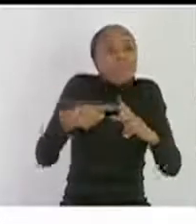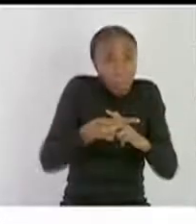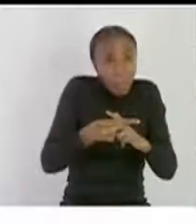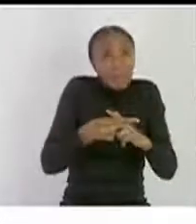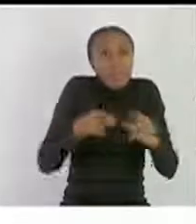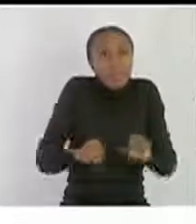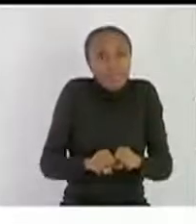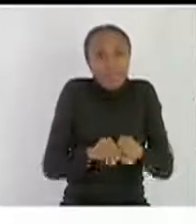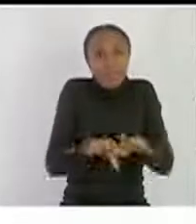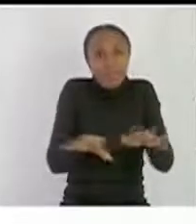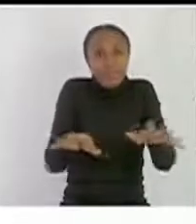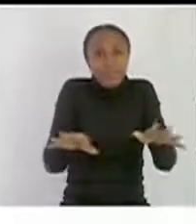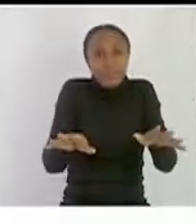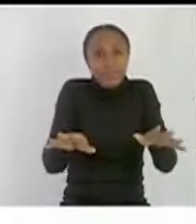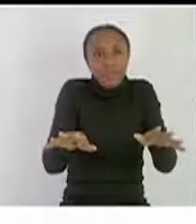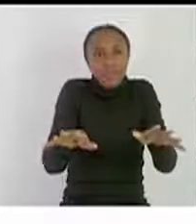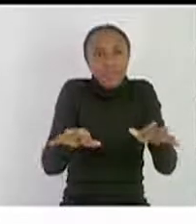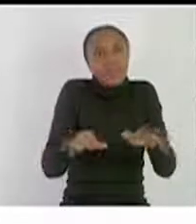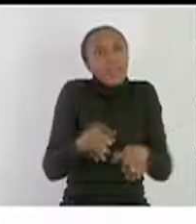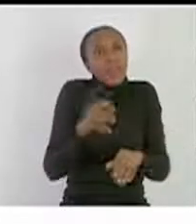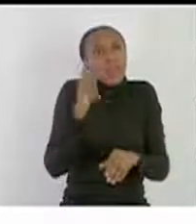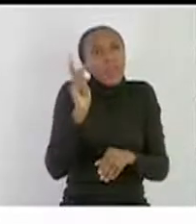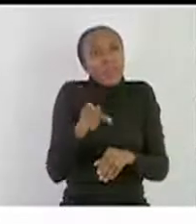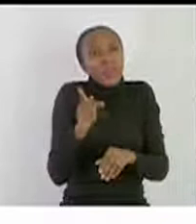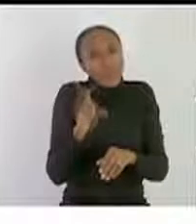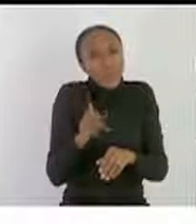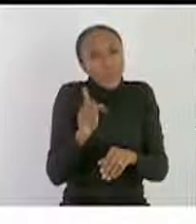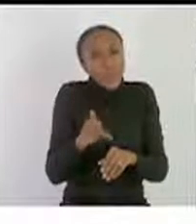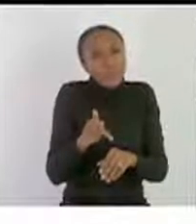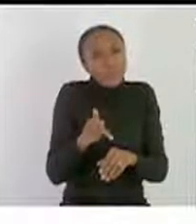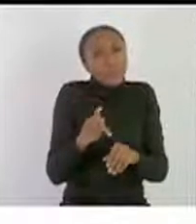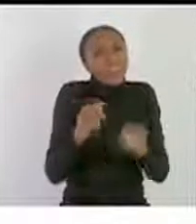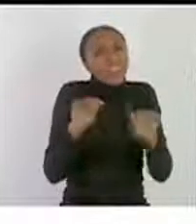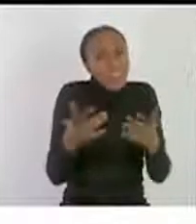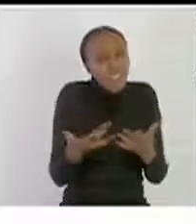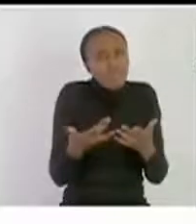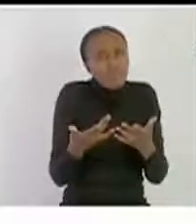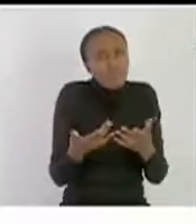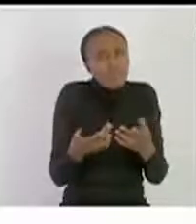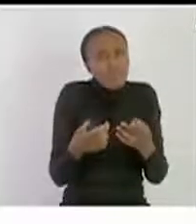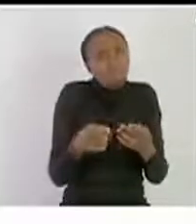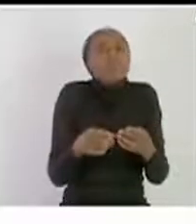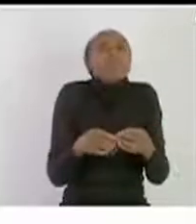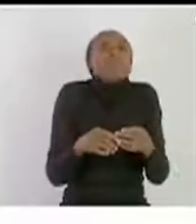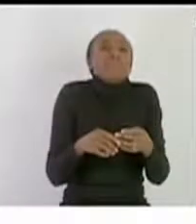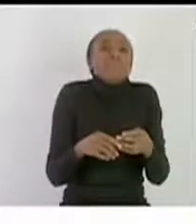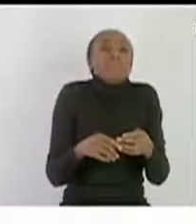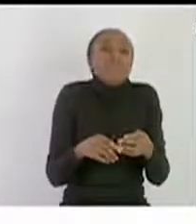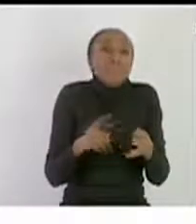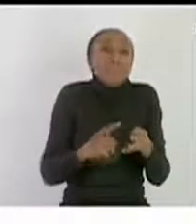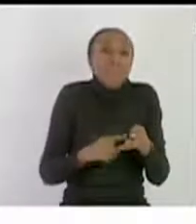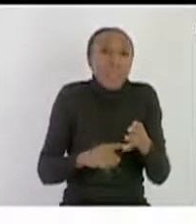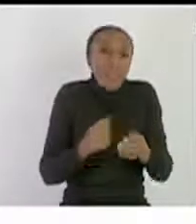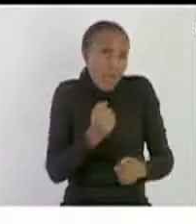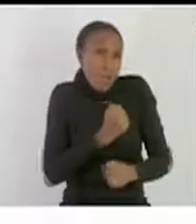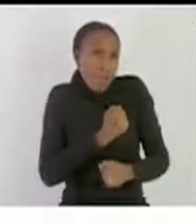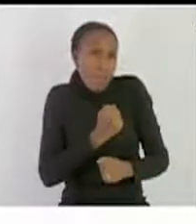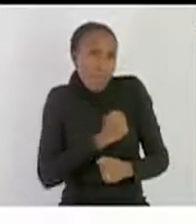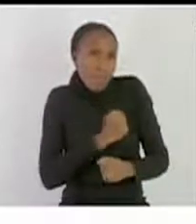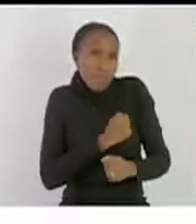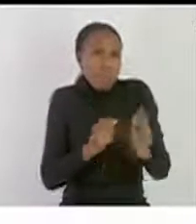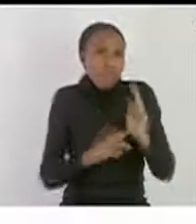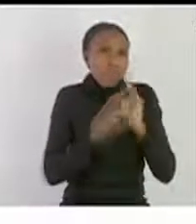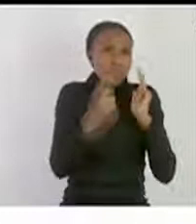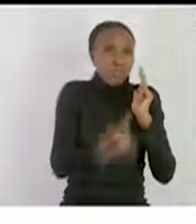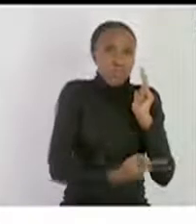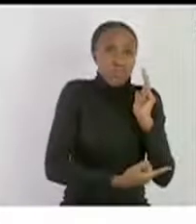HIV. You can also get HIV through pregnancy. For